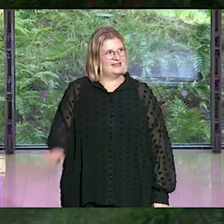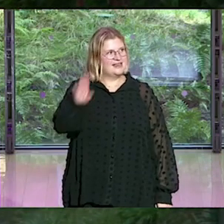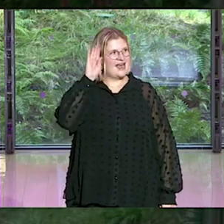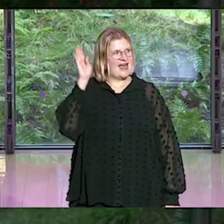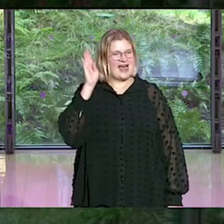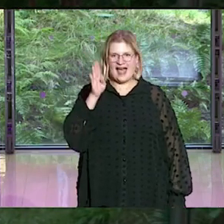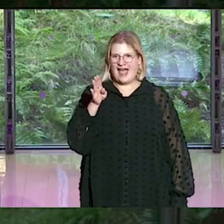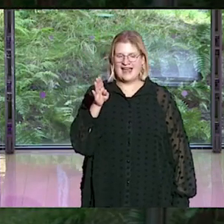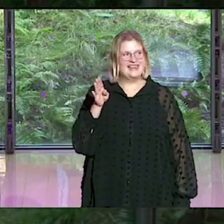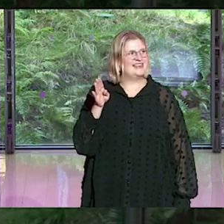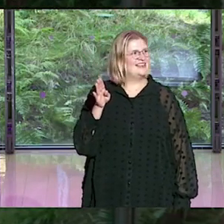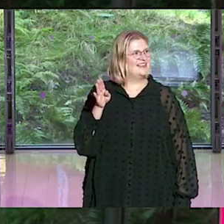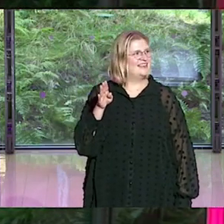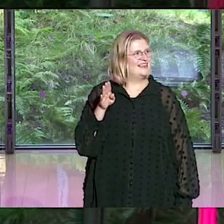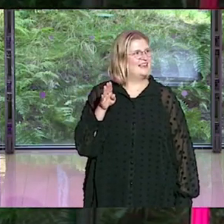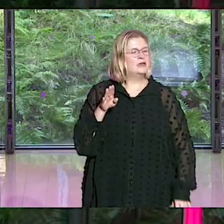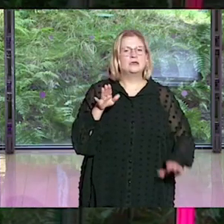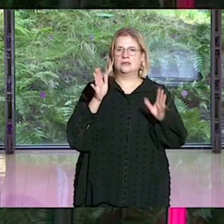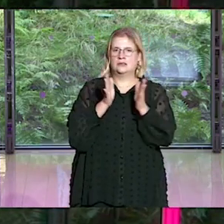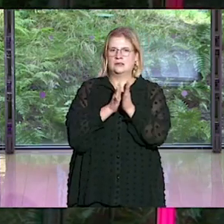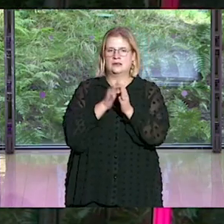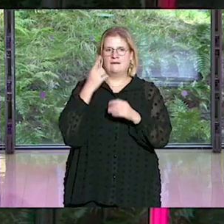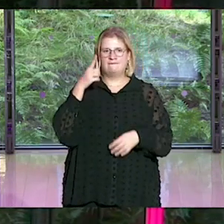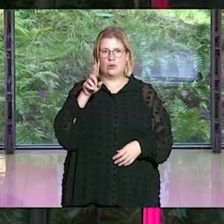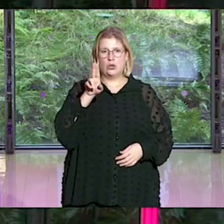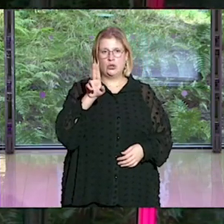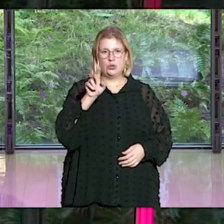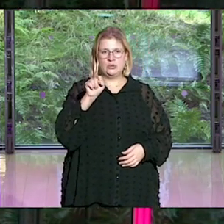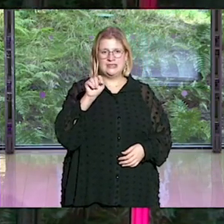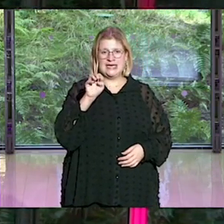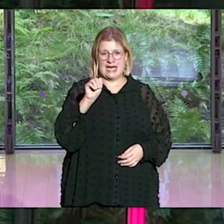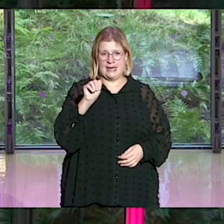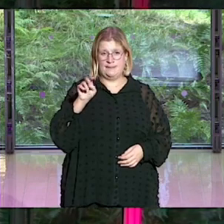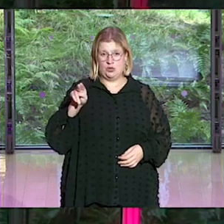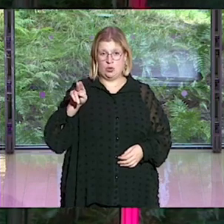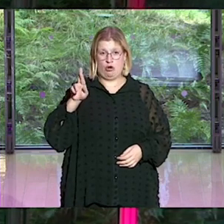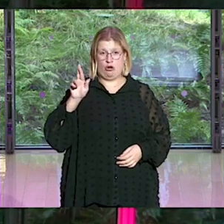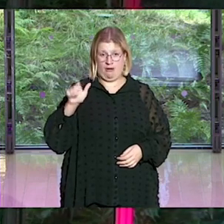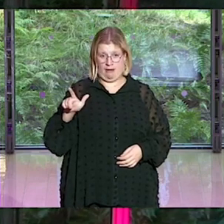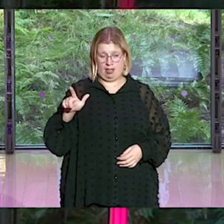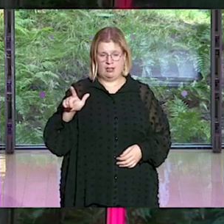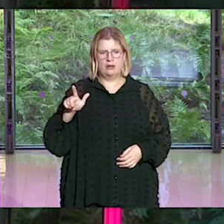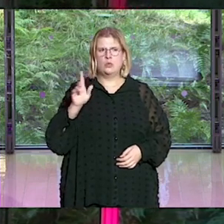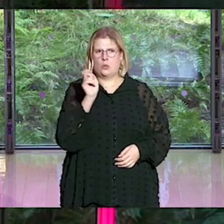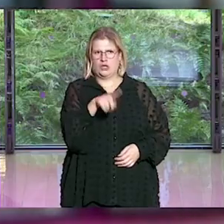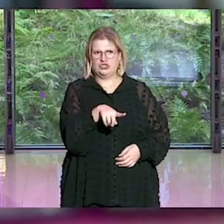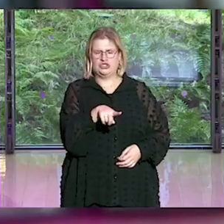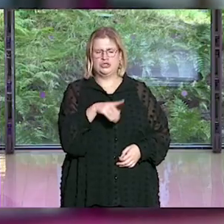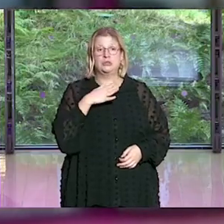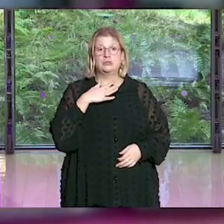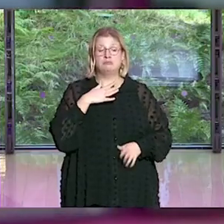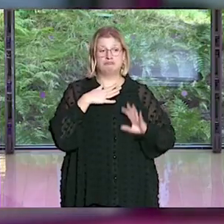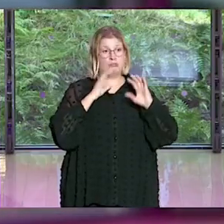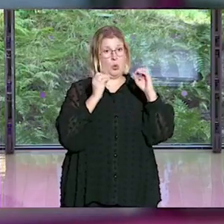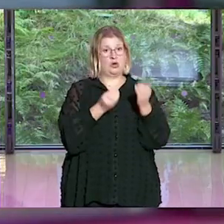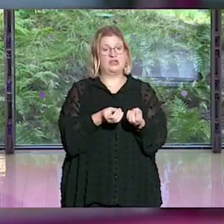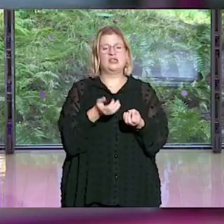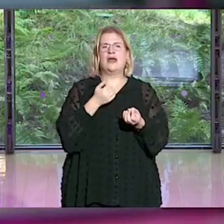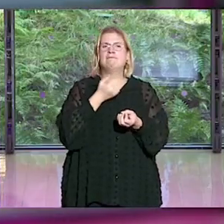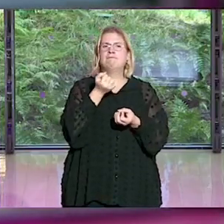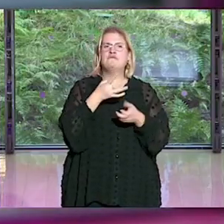Hey. Hi. Okay, so when it comes to UTM URLs, I have a question. So our organization